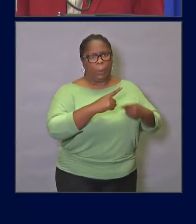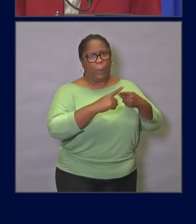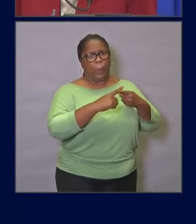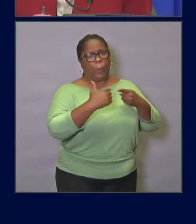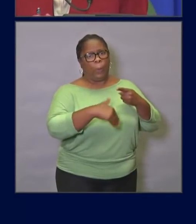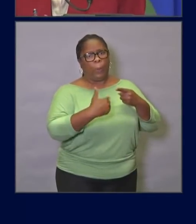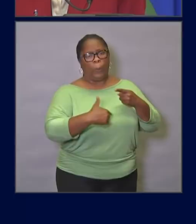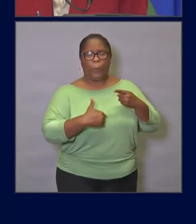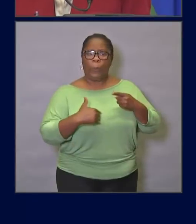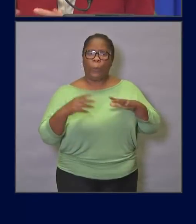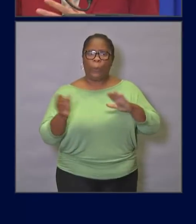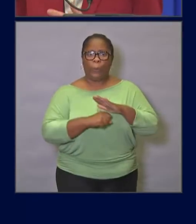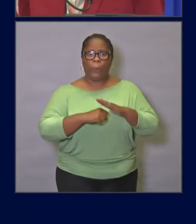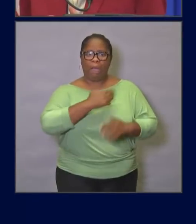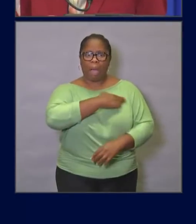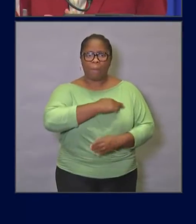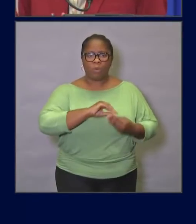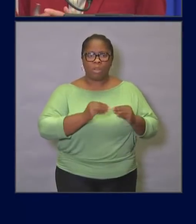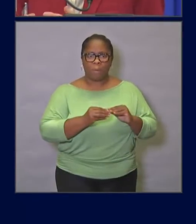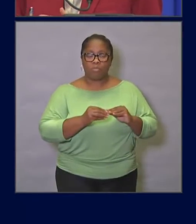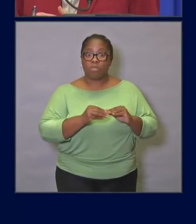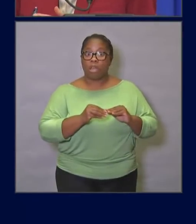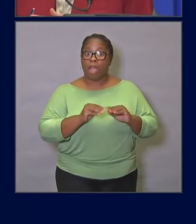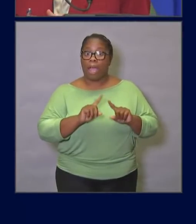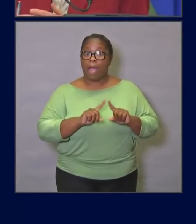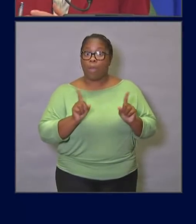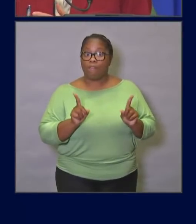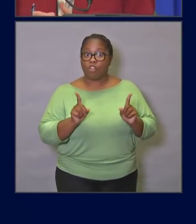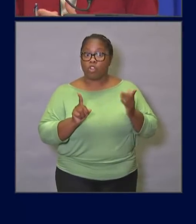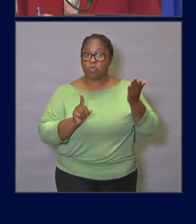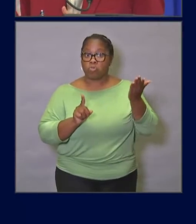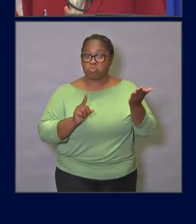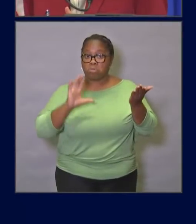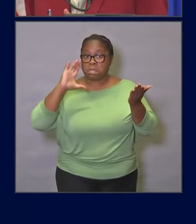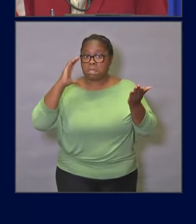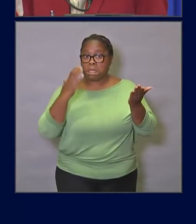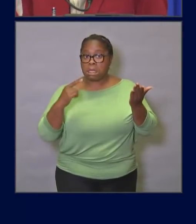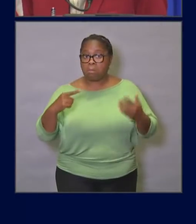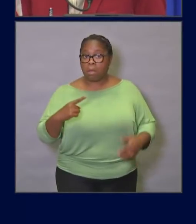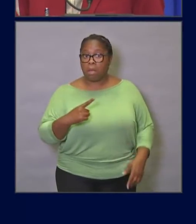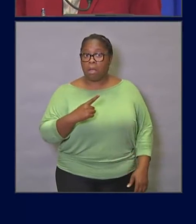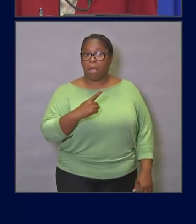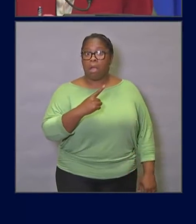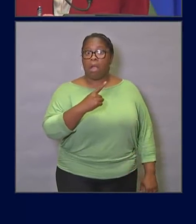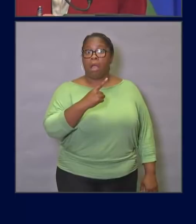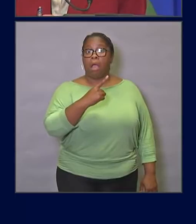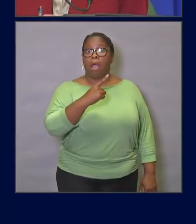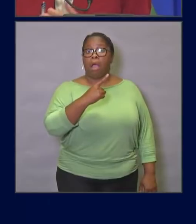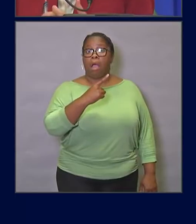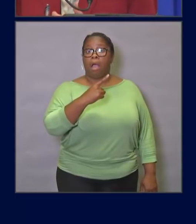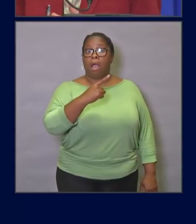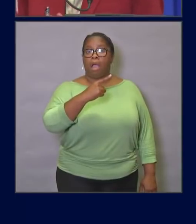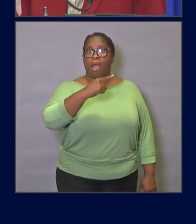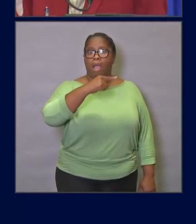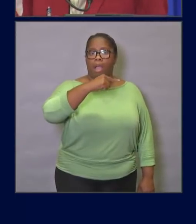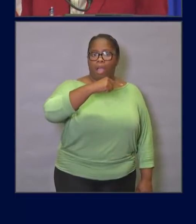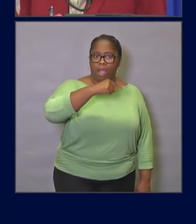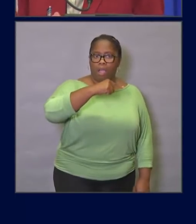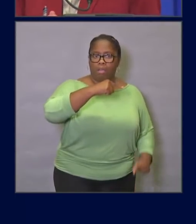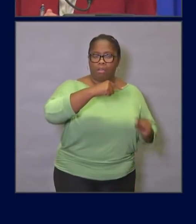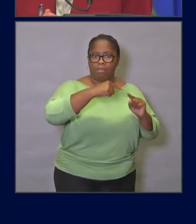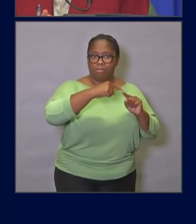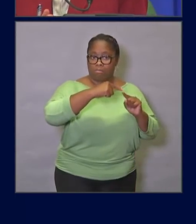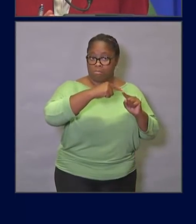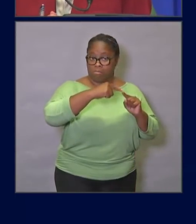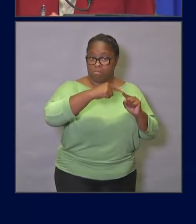given day in LA County. However, here again, it appears that the numbers have stopped climbing. Whether this is a trend